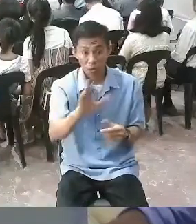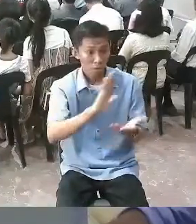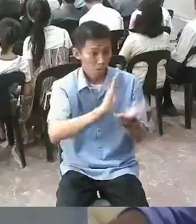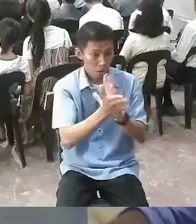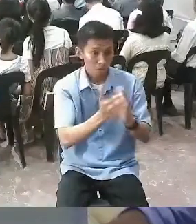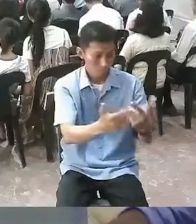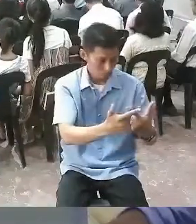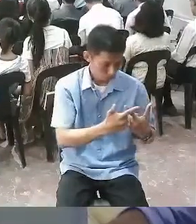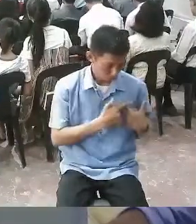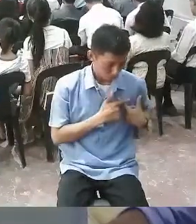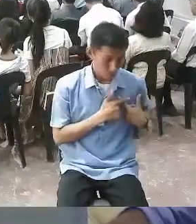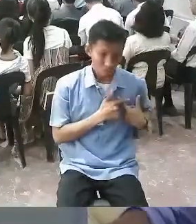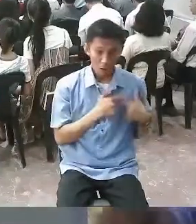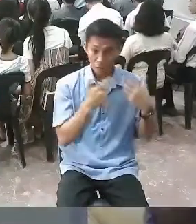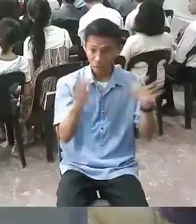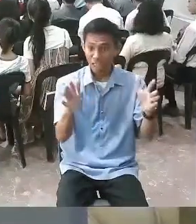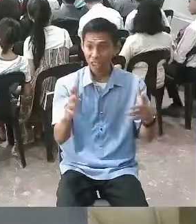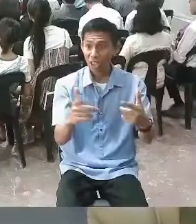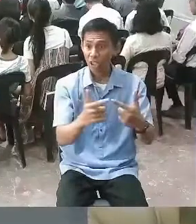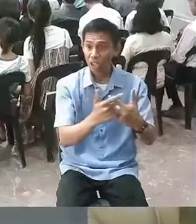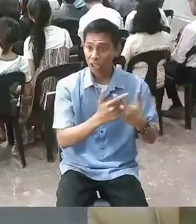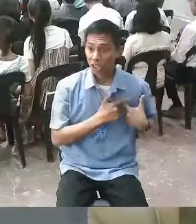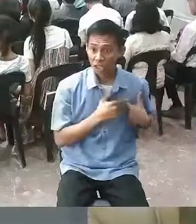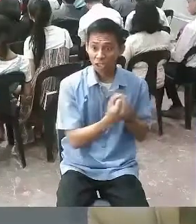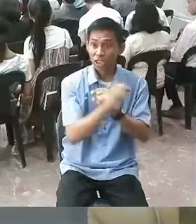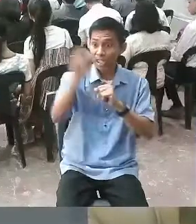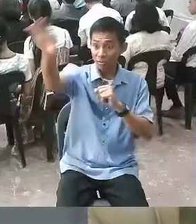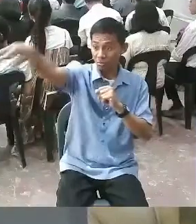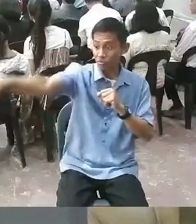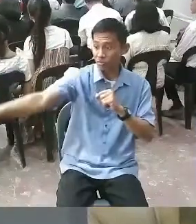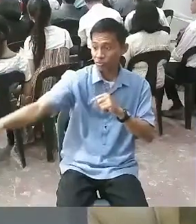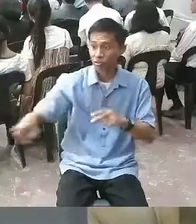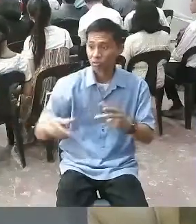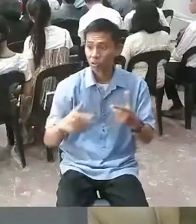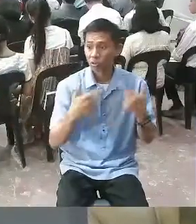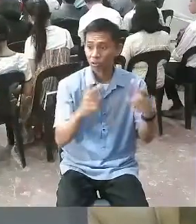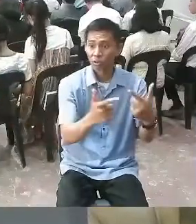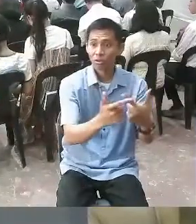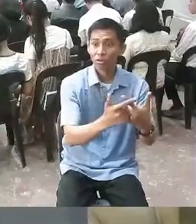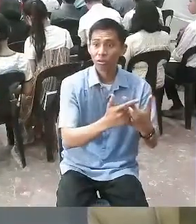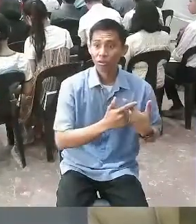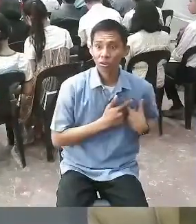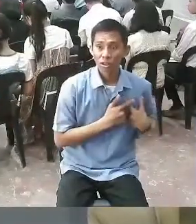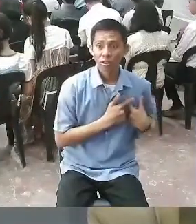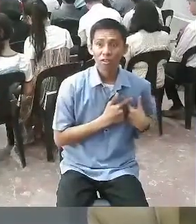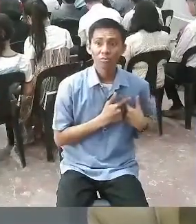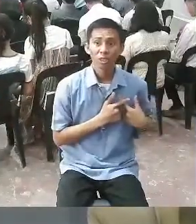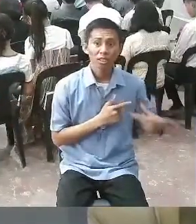Christian, when you accept Jesus Christ as your personal Savior,